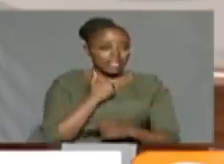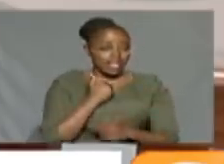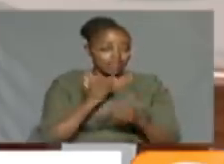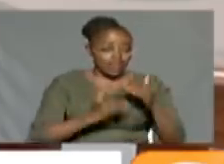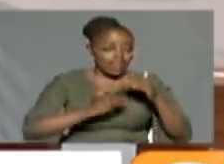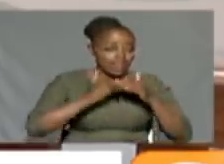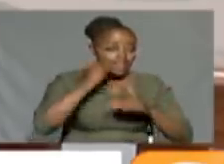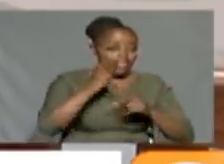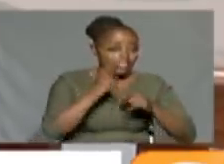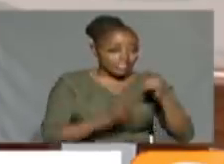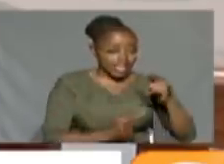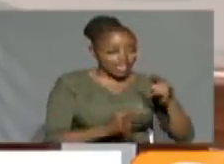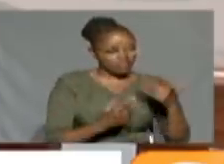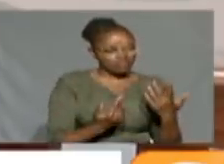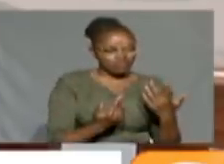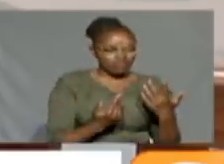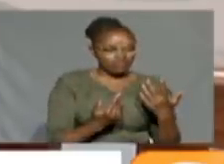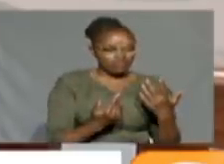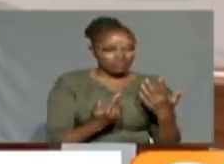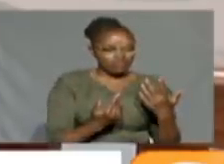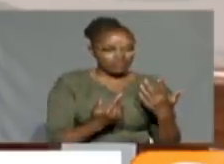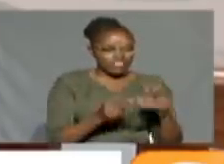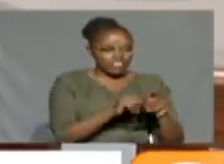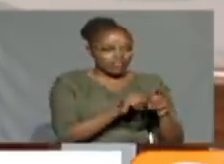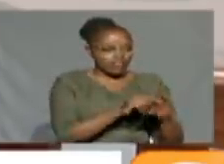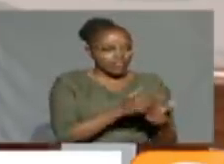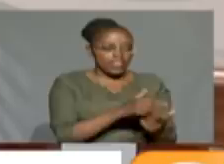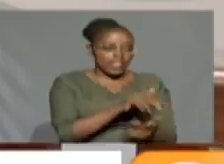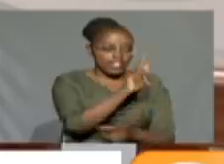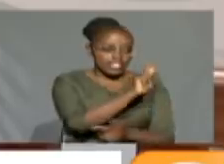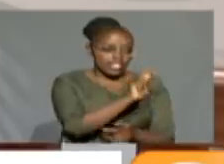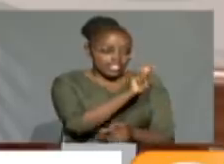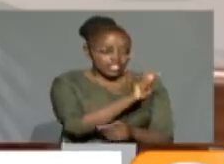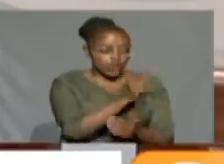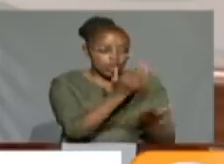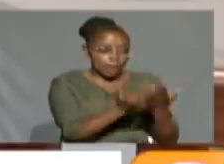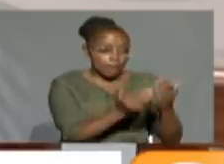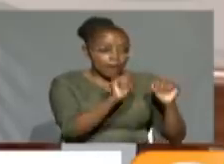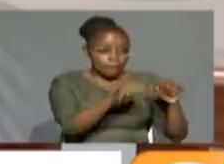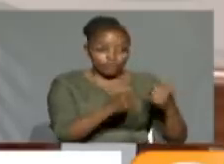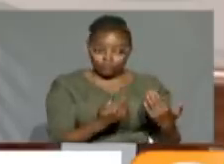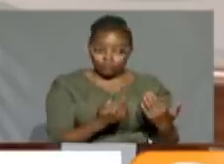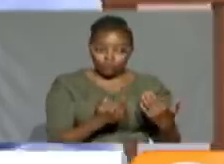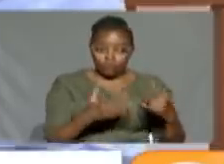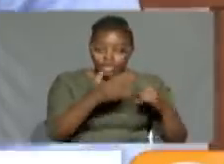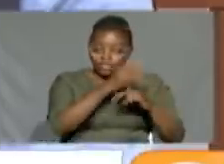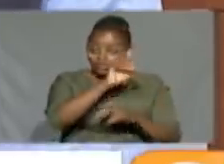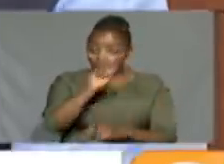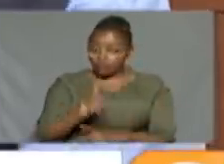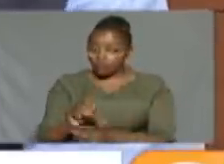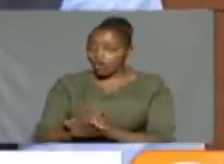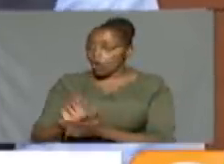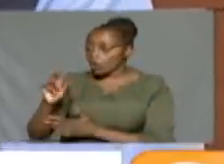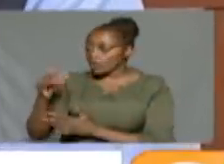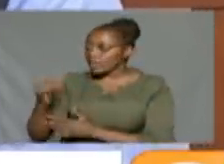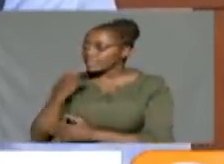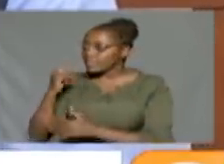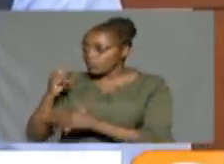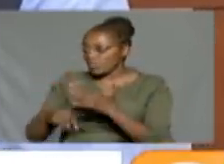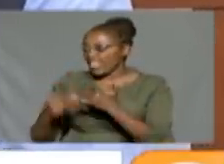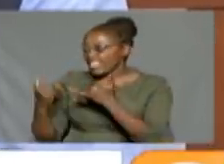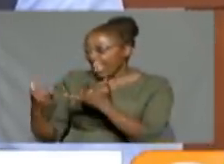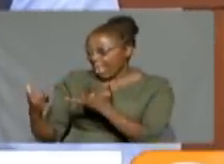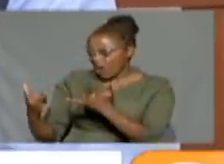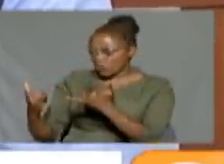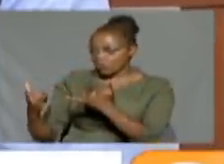year we'll breach the trillion shilling balance sheet. You're going to breach it? We'll breach it. But look, Dr. let's face it, in this day and